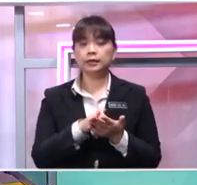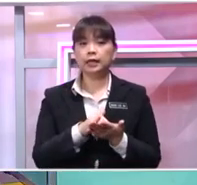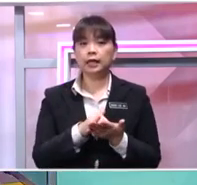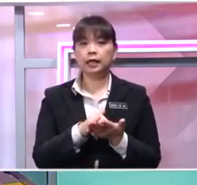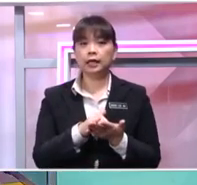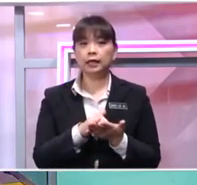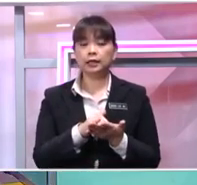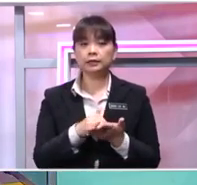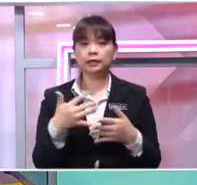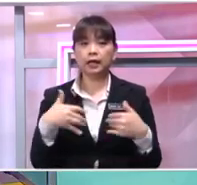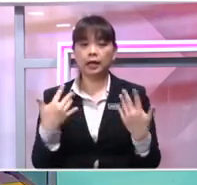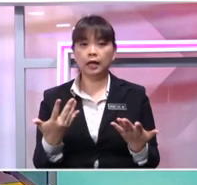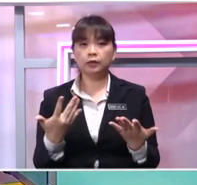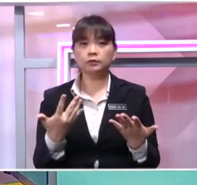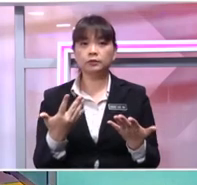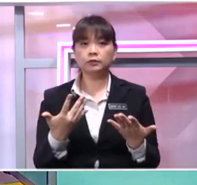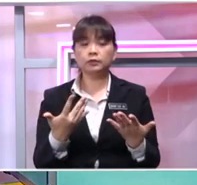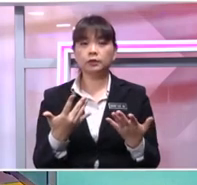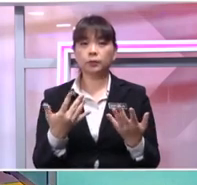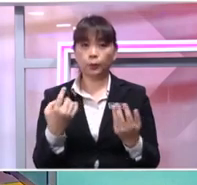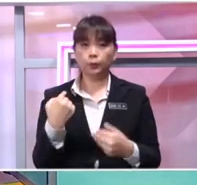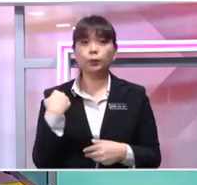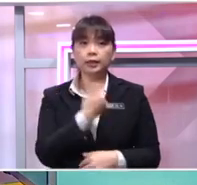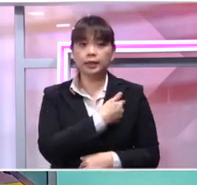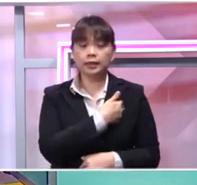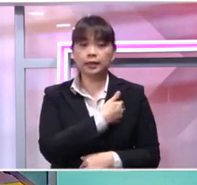emphasize mm-hmm. Breakout.